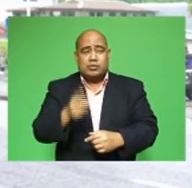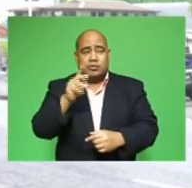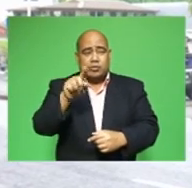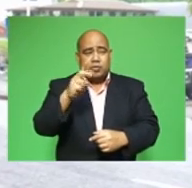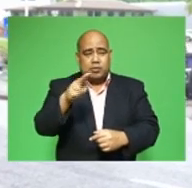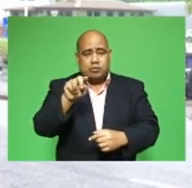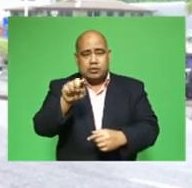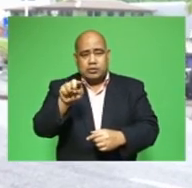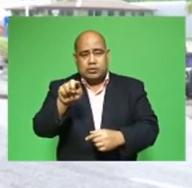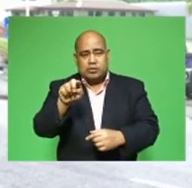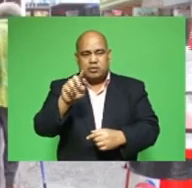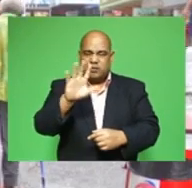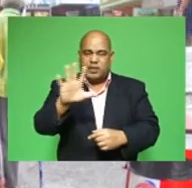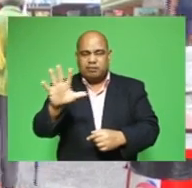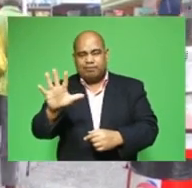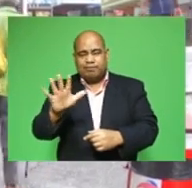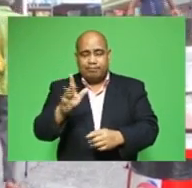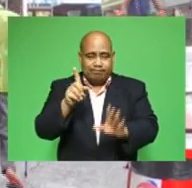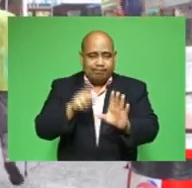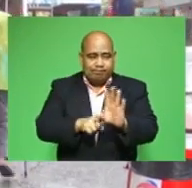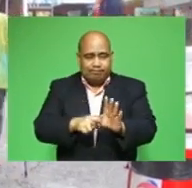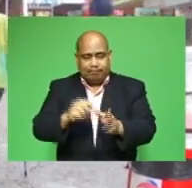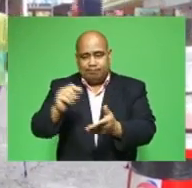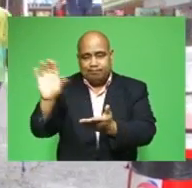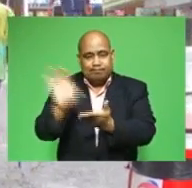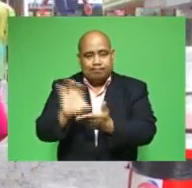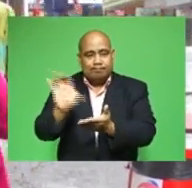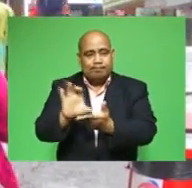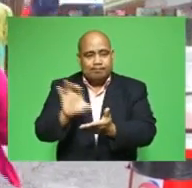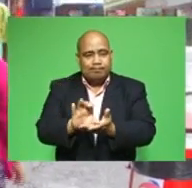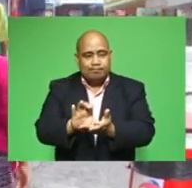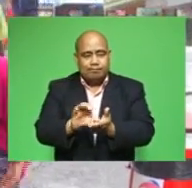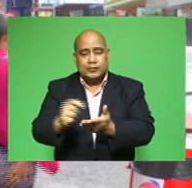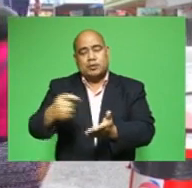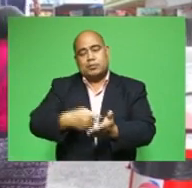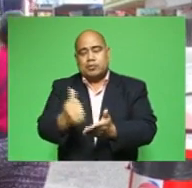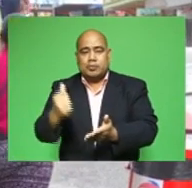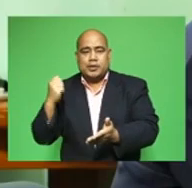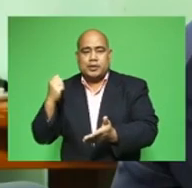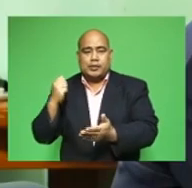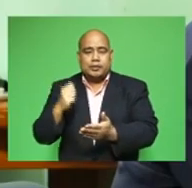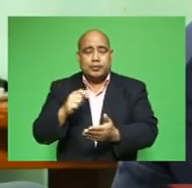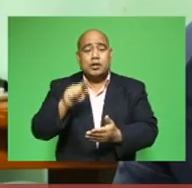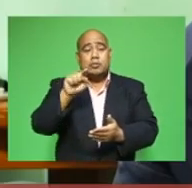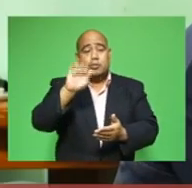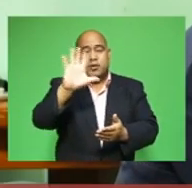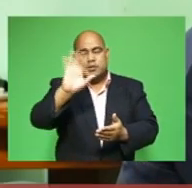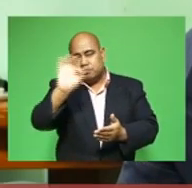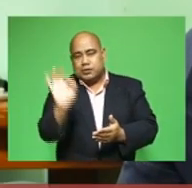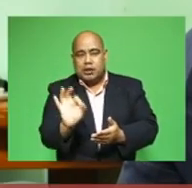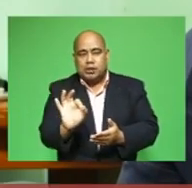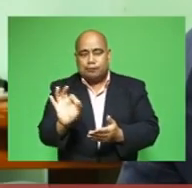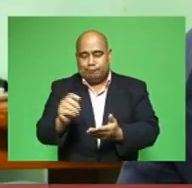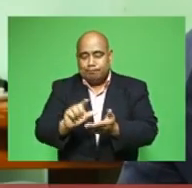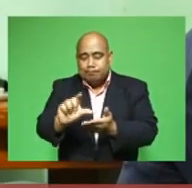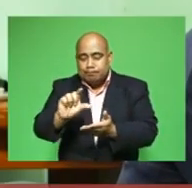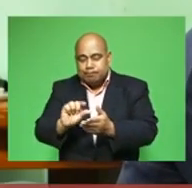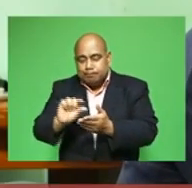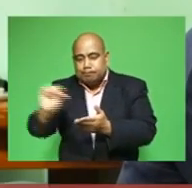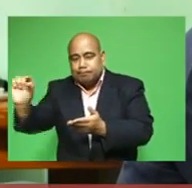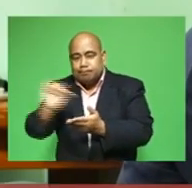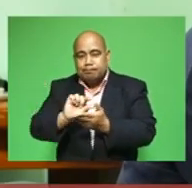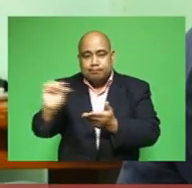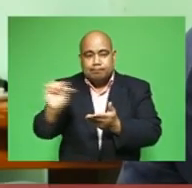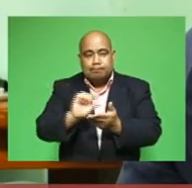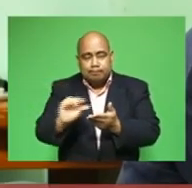for up to $21,000 at a concessional interest rate of 1.5%. One of the important things that we're actually trying to